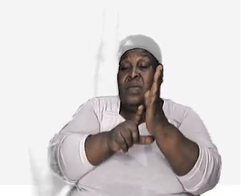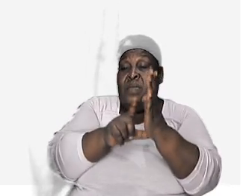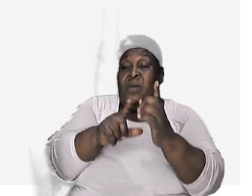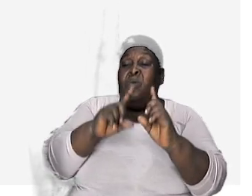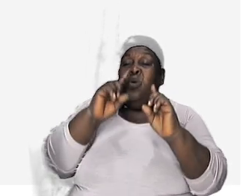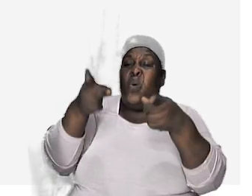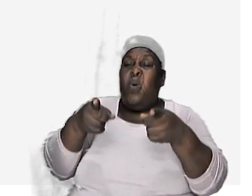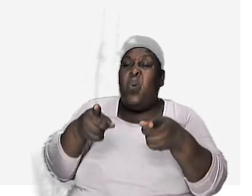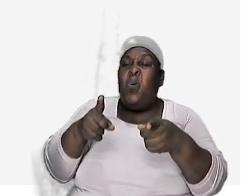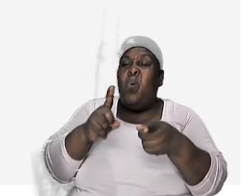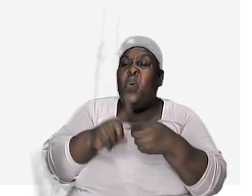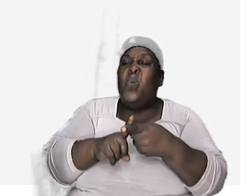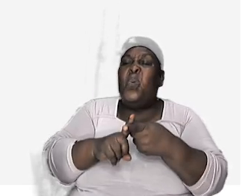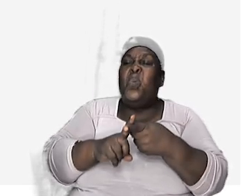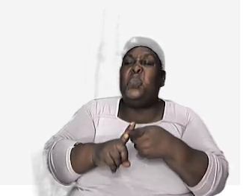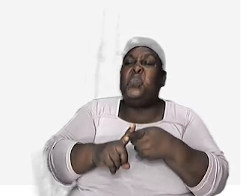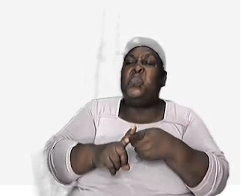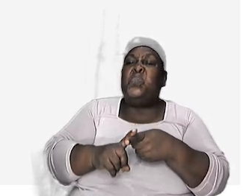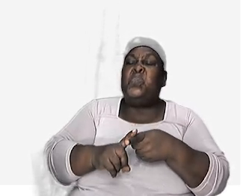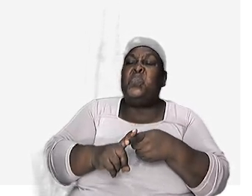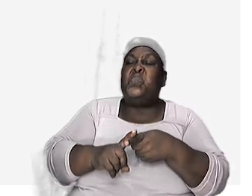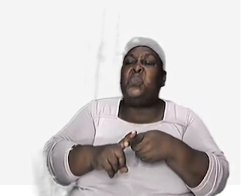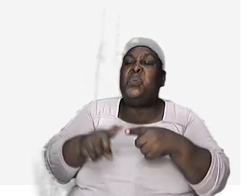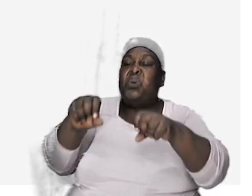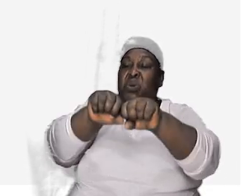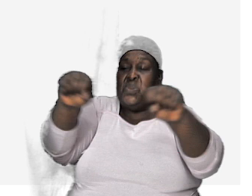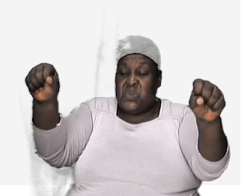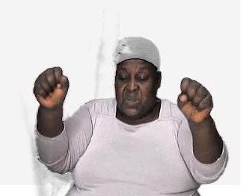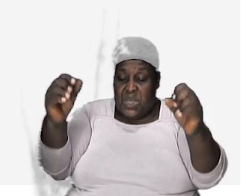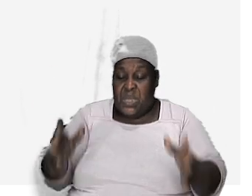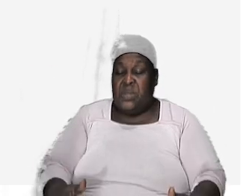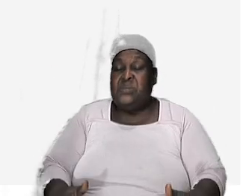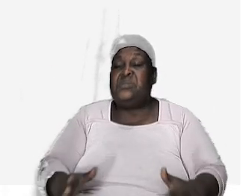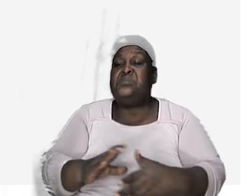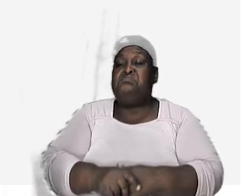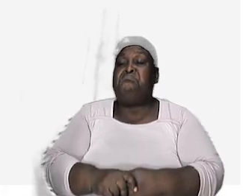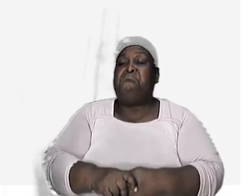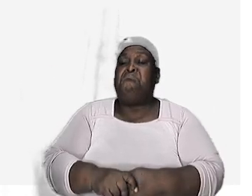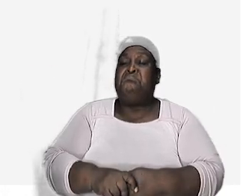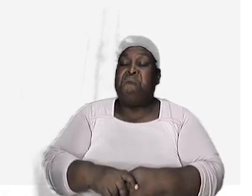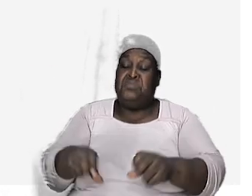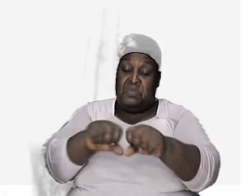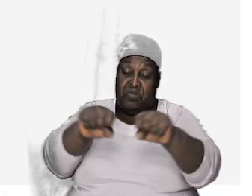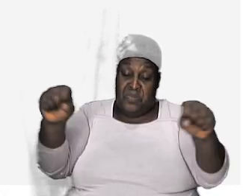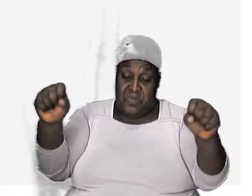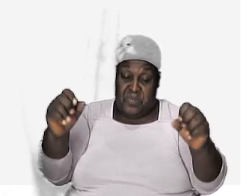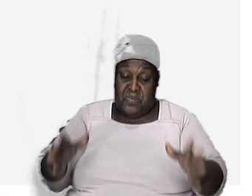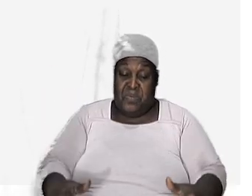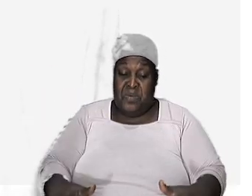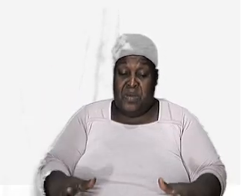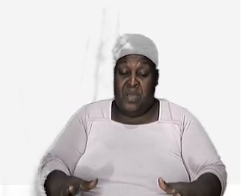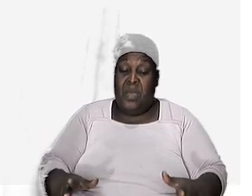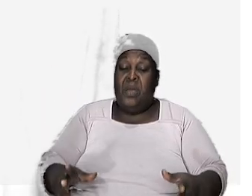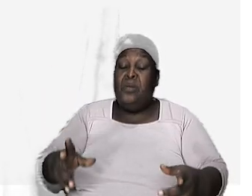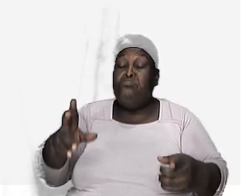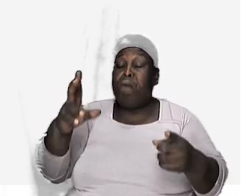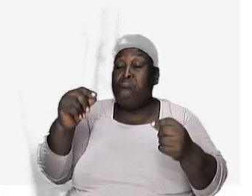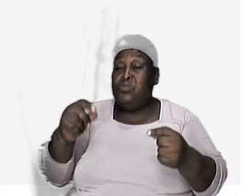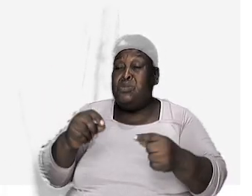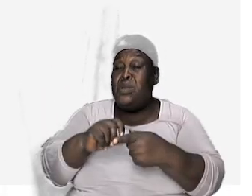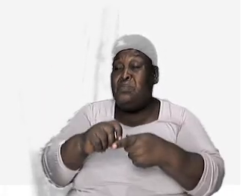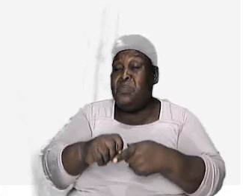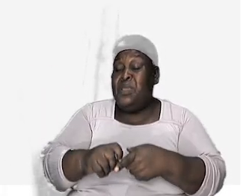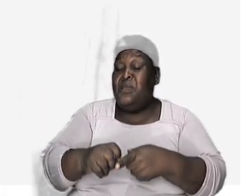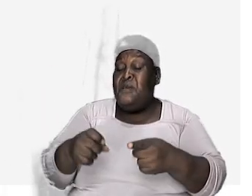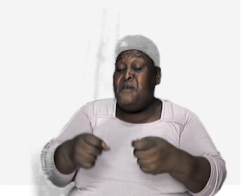to go to the brazen laver, brazen altar. Thank you. So the brazen altar has to do with a place where your sins